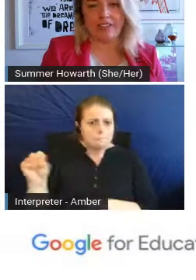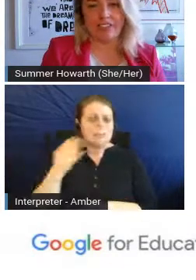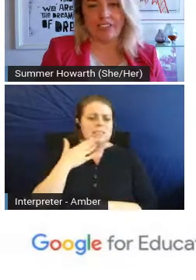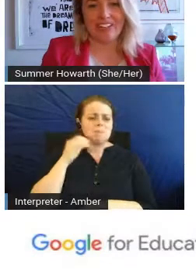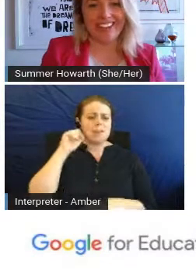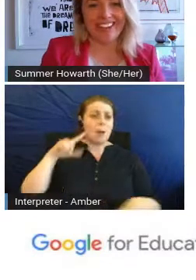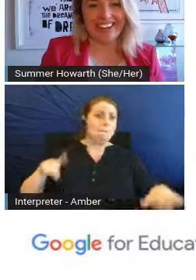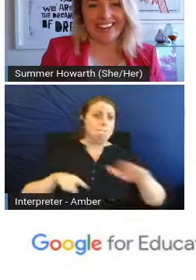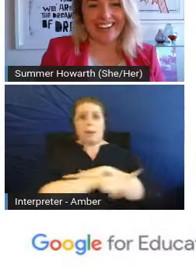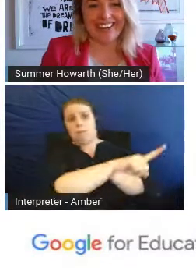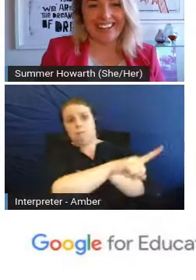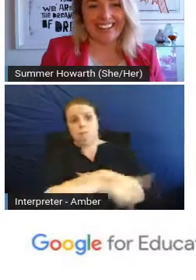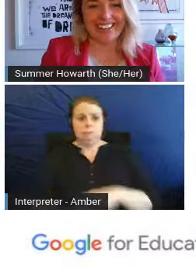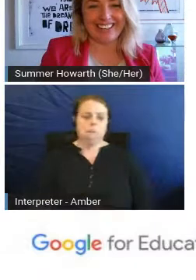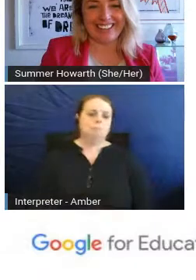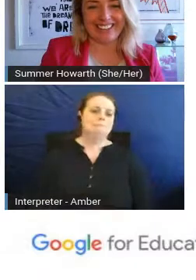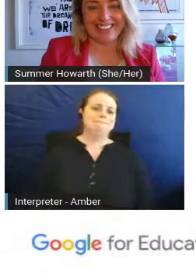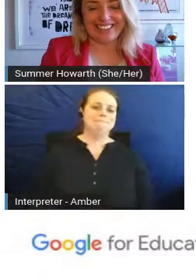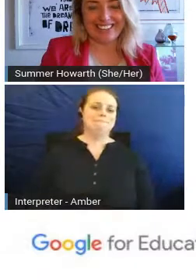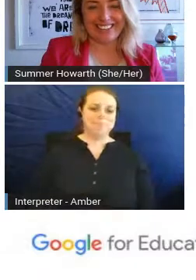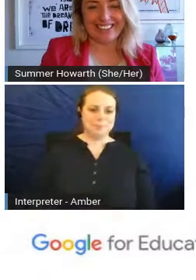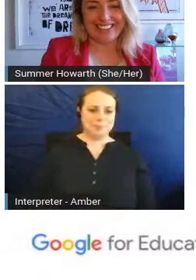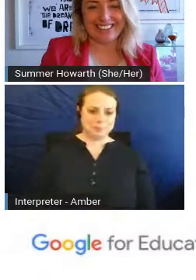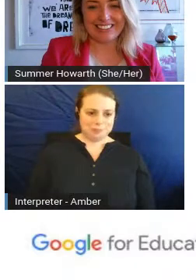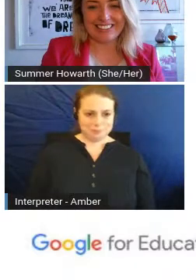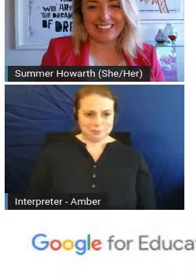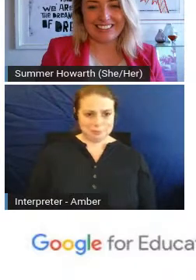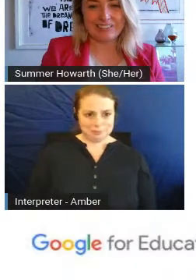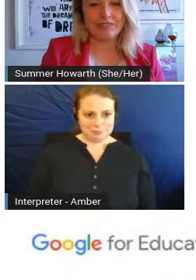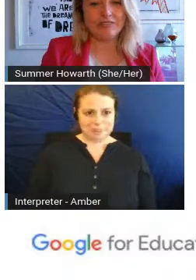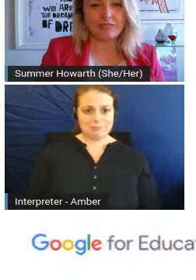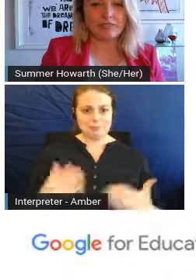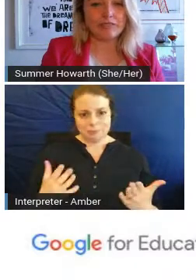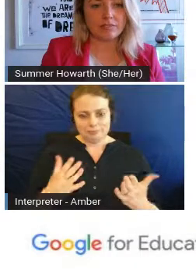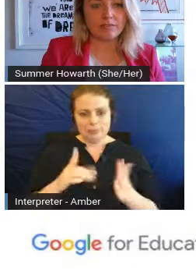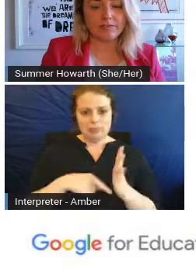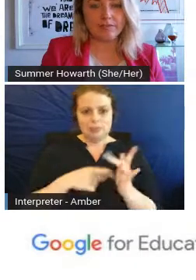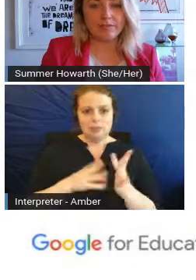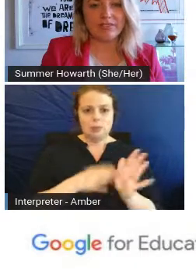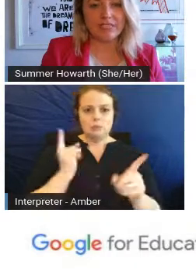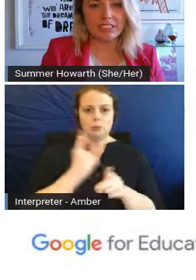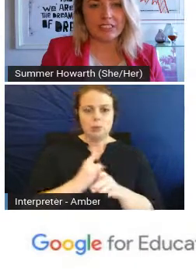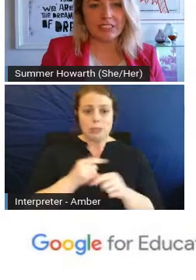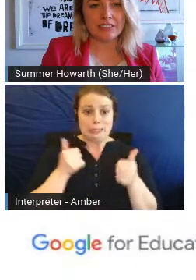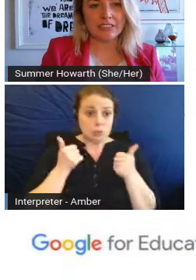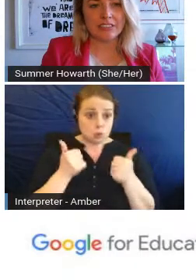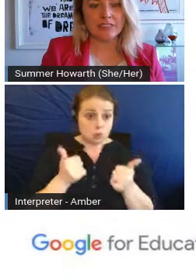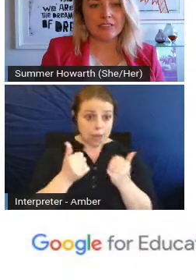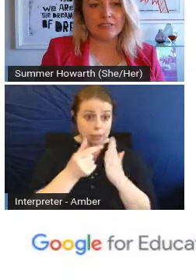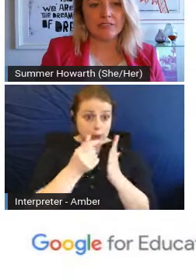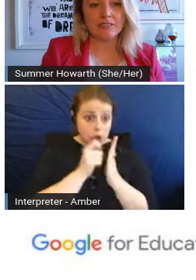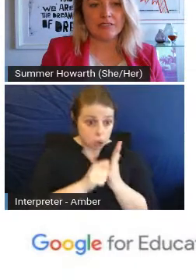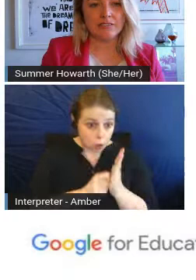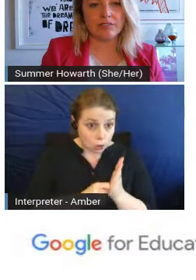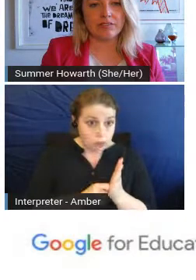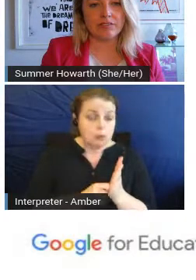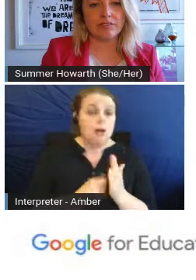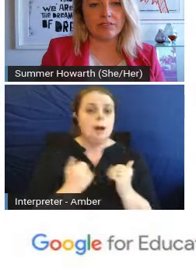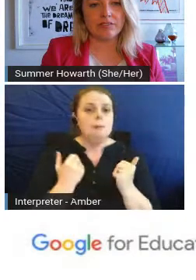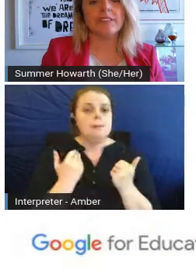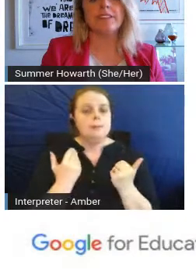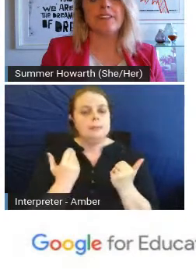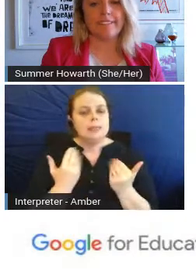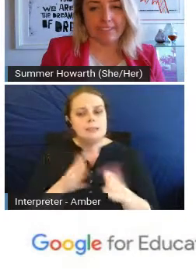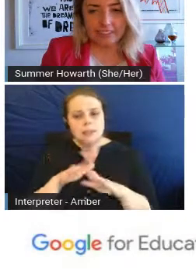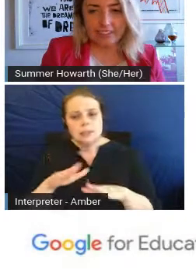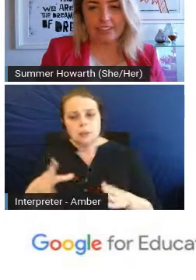Yeah. That's right. So it's a great journal. So I'm actually giving the kids somewhere to capture their